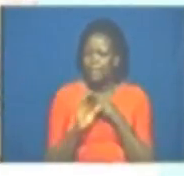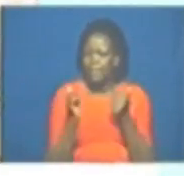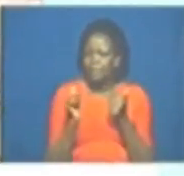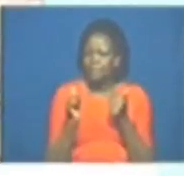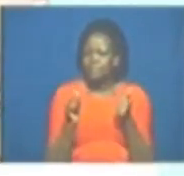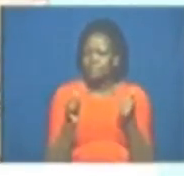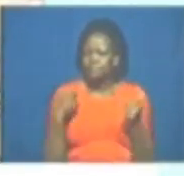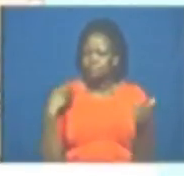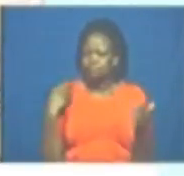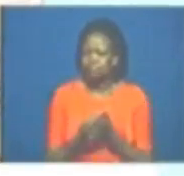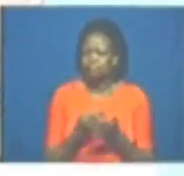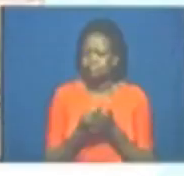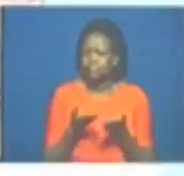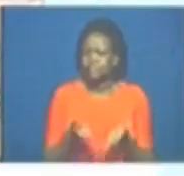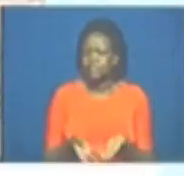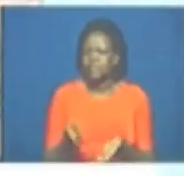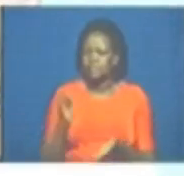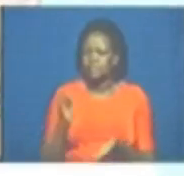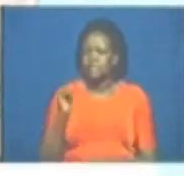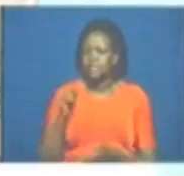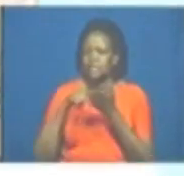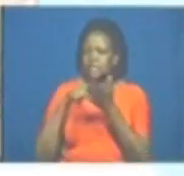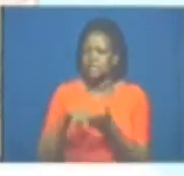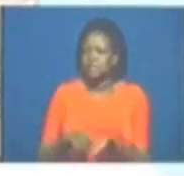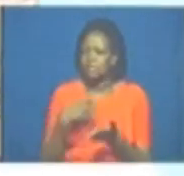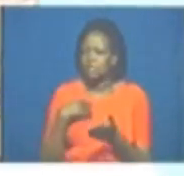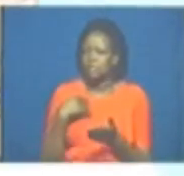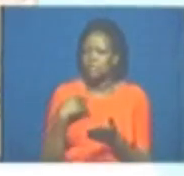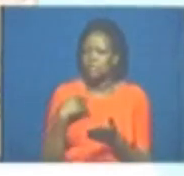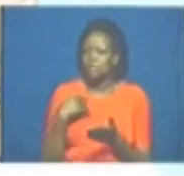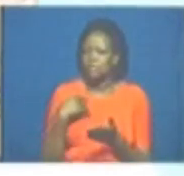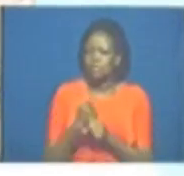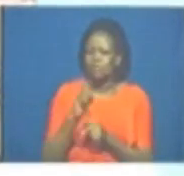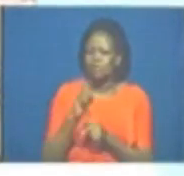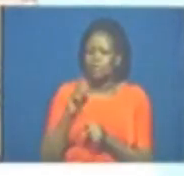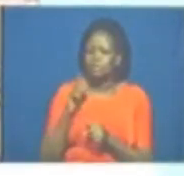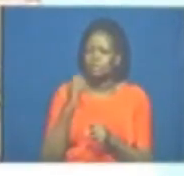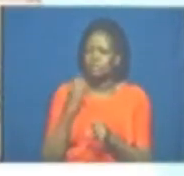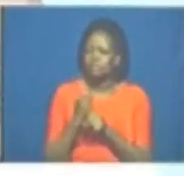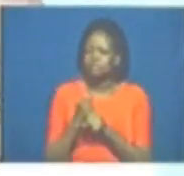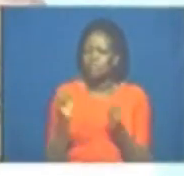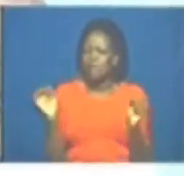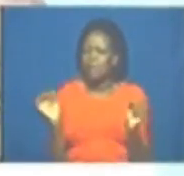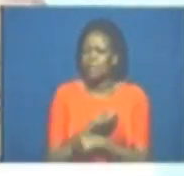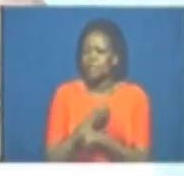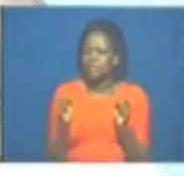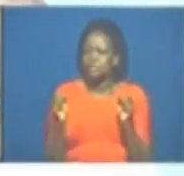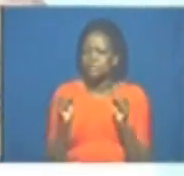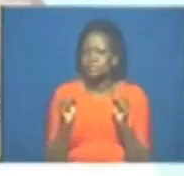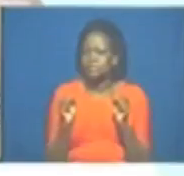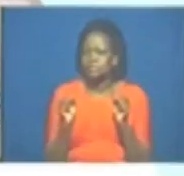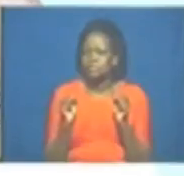up to now, most of the MCAs are still insisting they want to perform executive functions. They can't. Because they want,